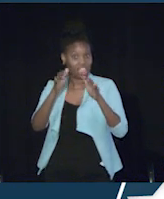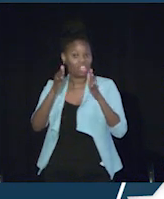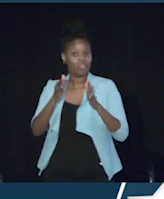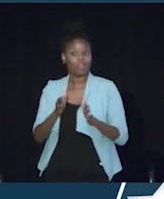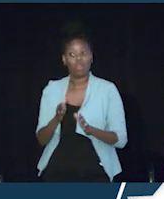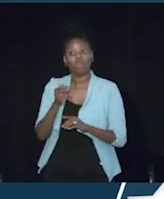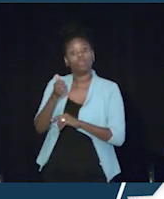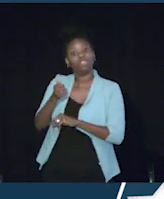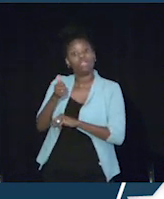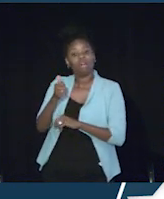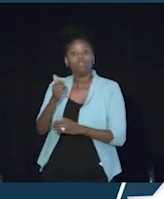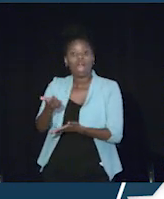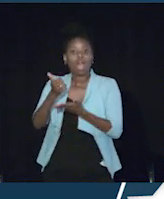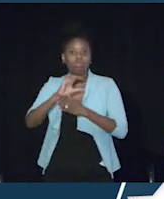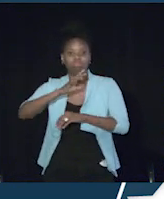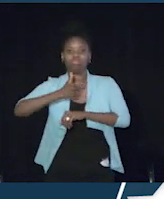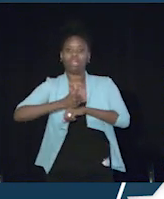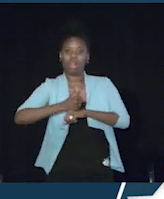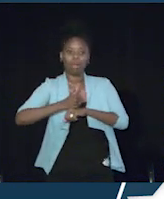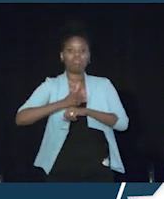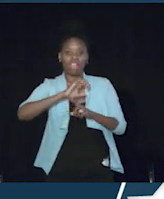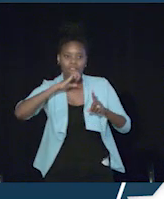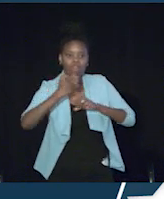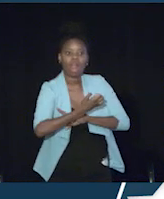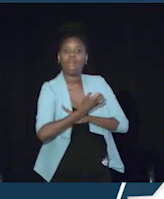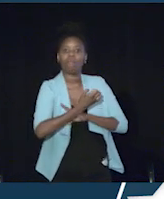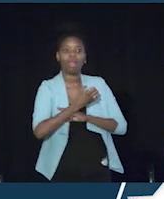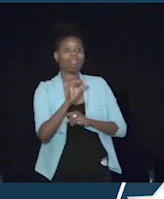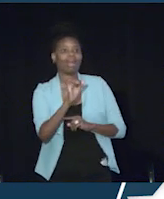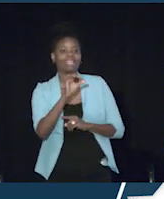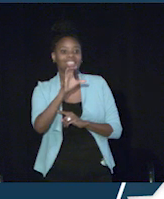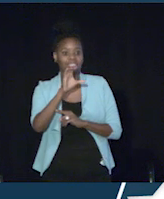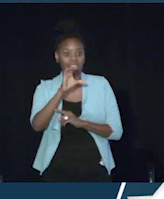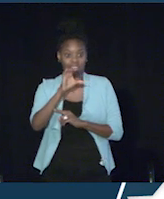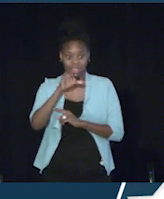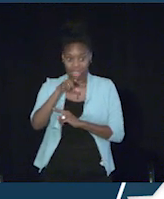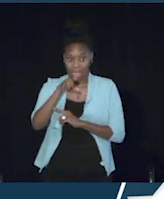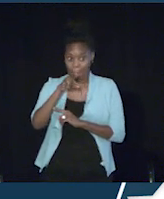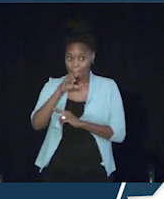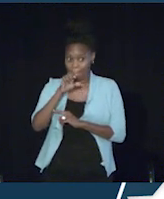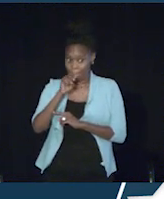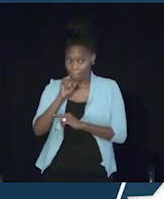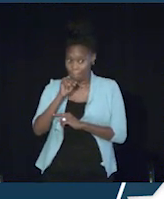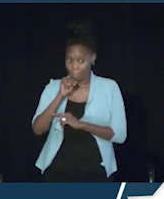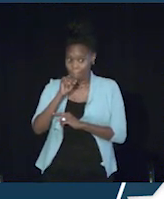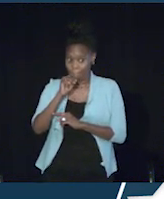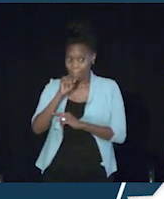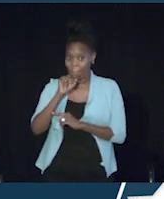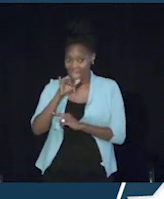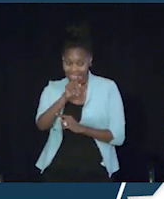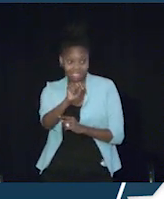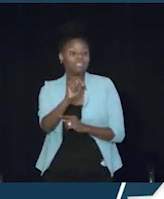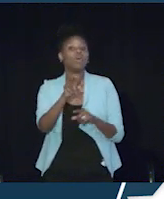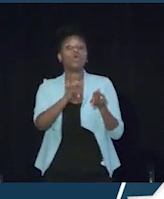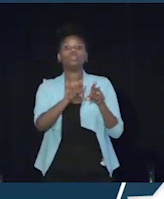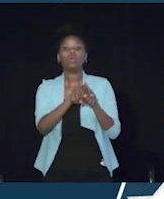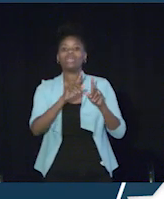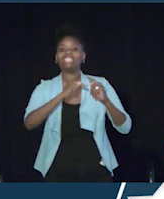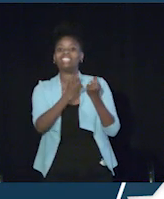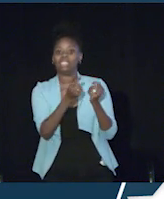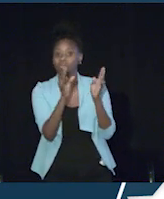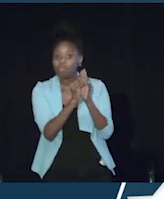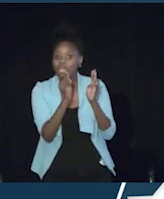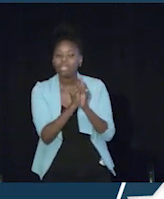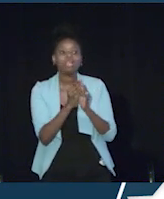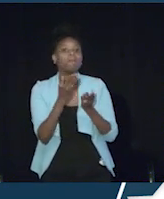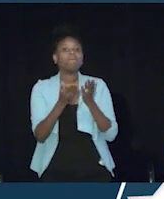with tech support, like a C-Pen, captioning on Teams meetings, larger